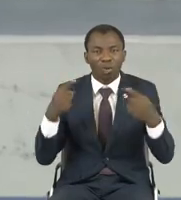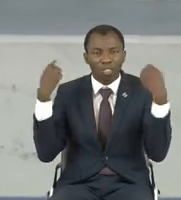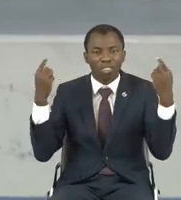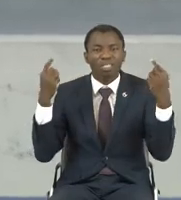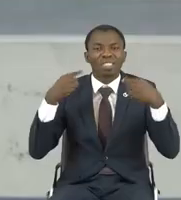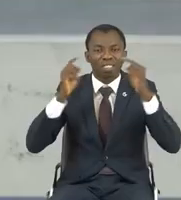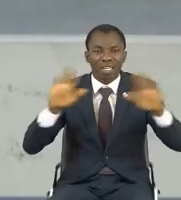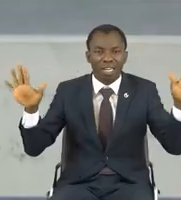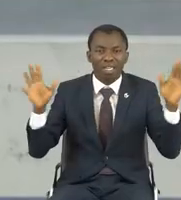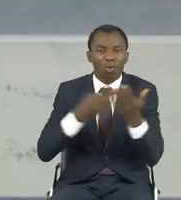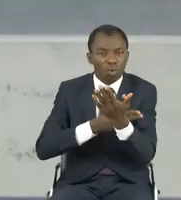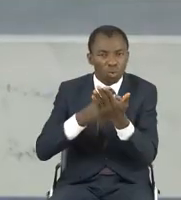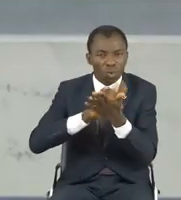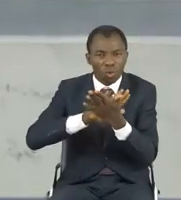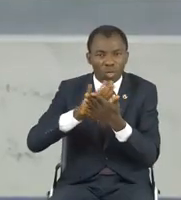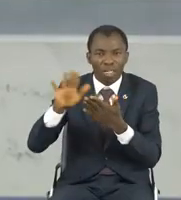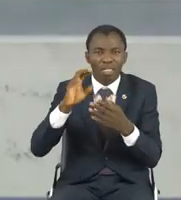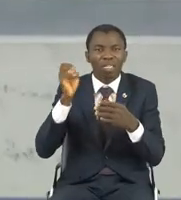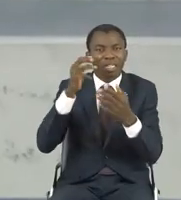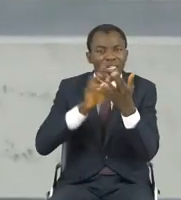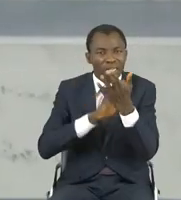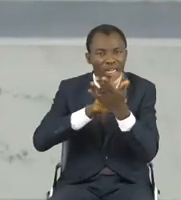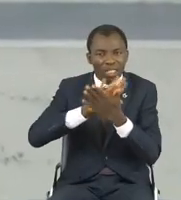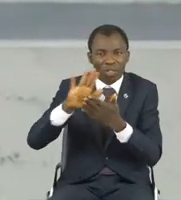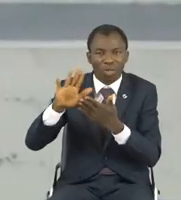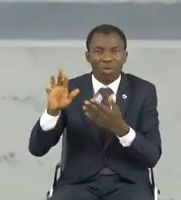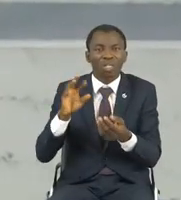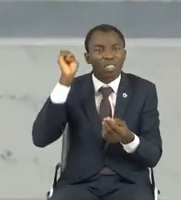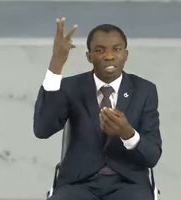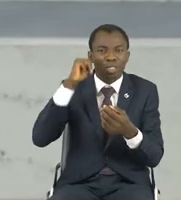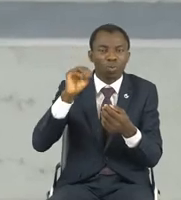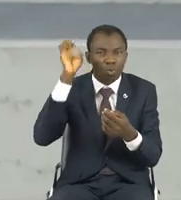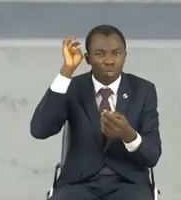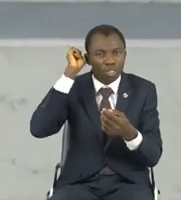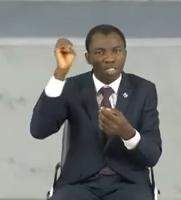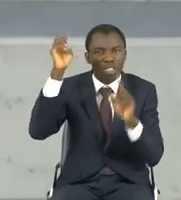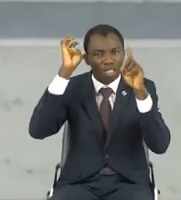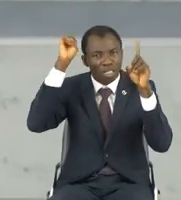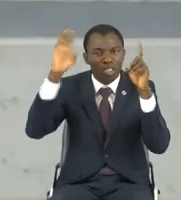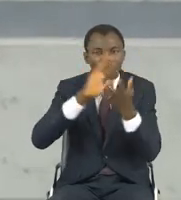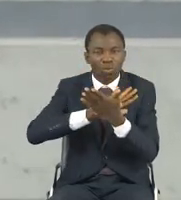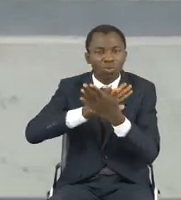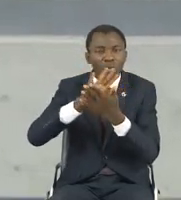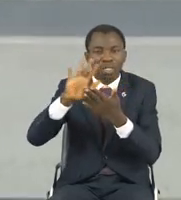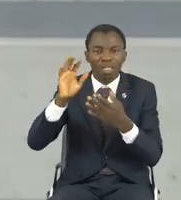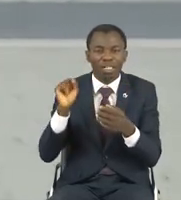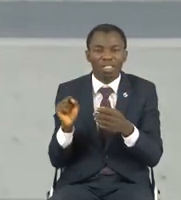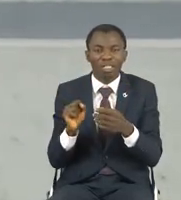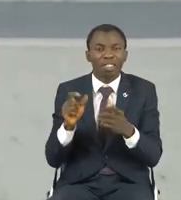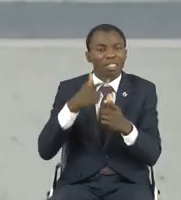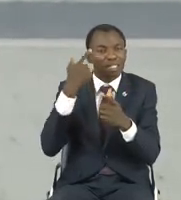was holy. He was righteous. He was pure. He was heavenly minded. And